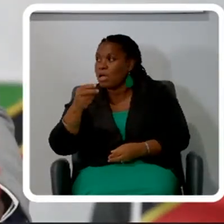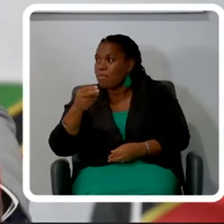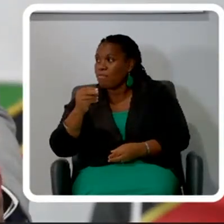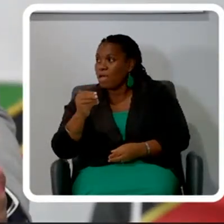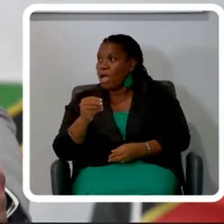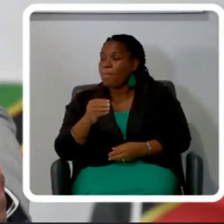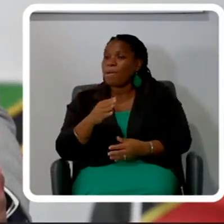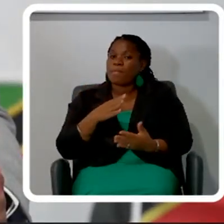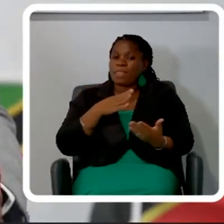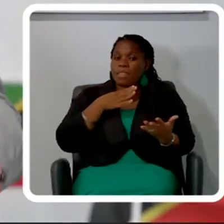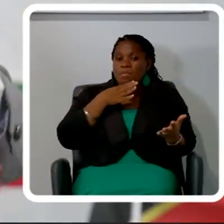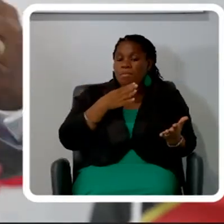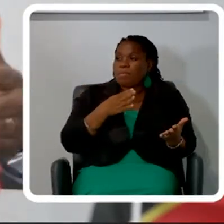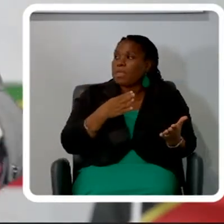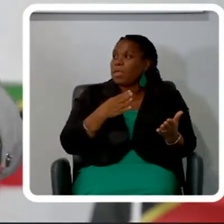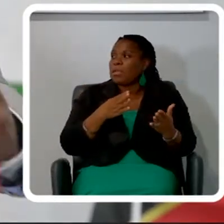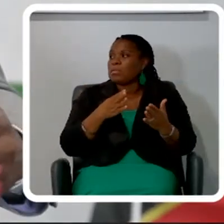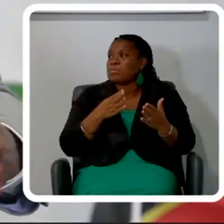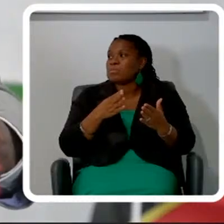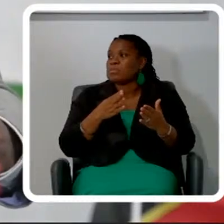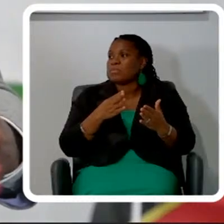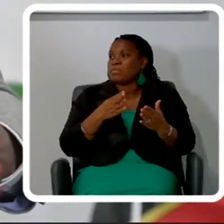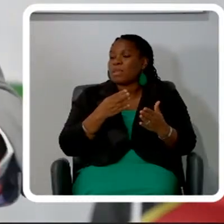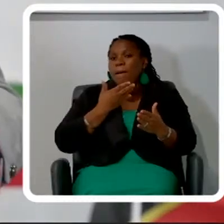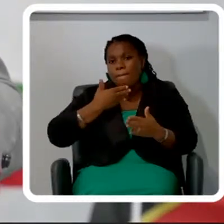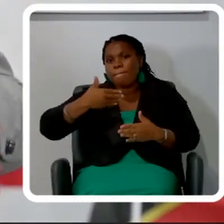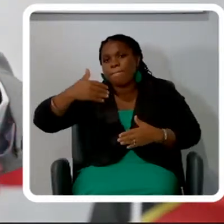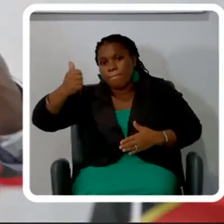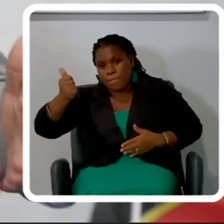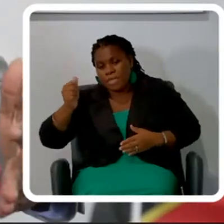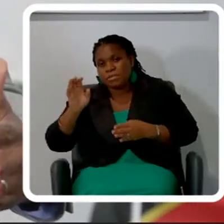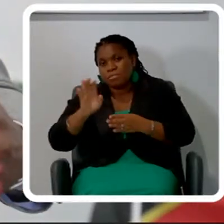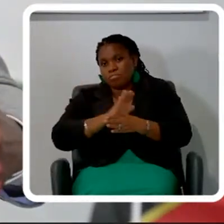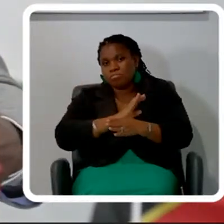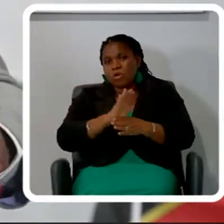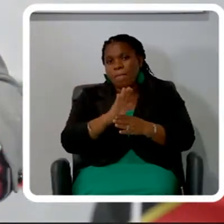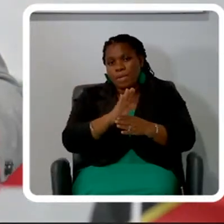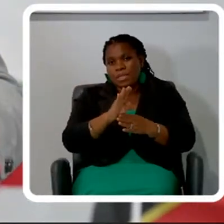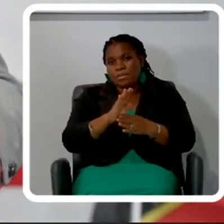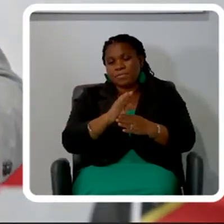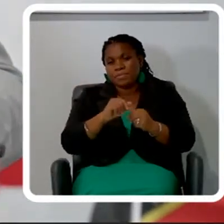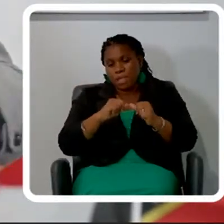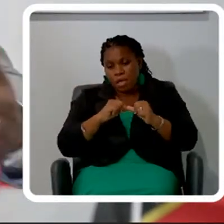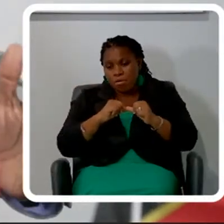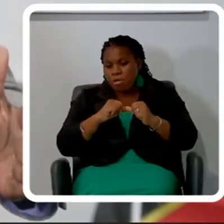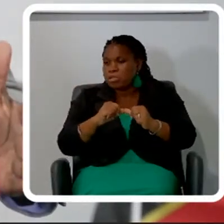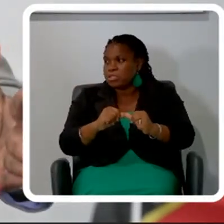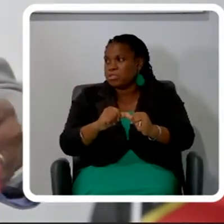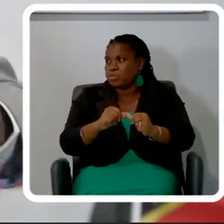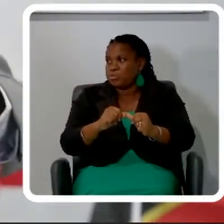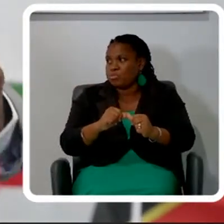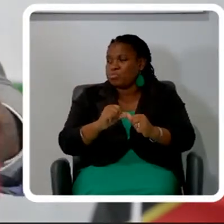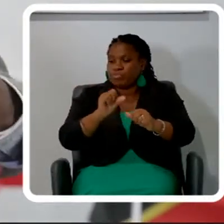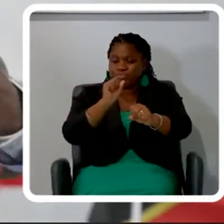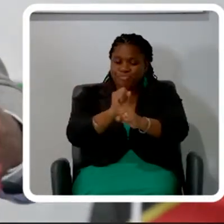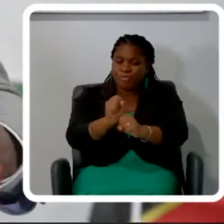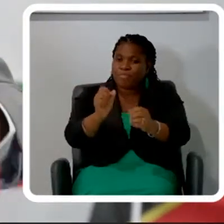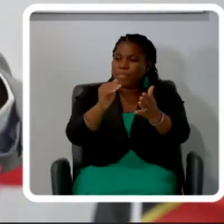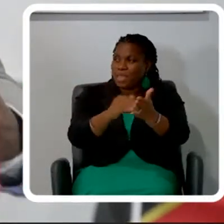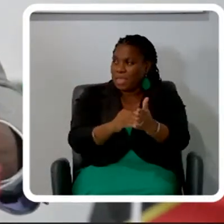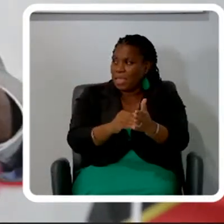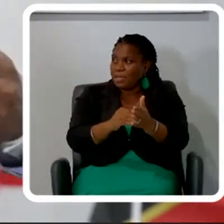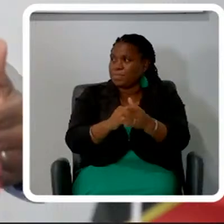I cannot give you anything concrete at this time as in a signed deal that is ready to go. But I can tell you